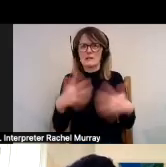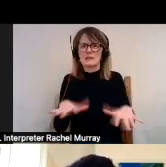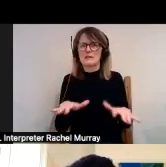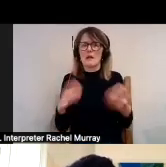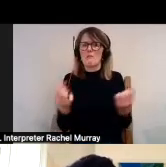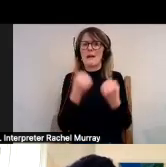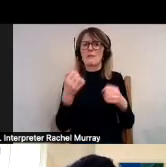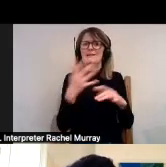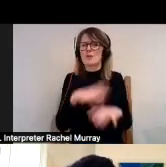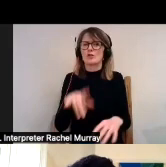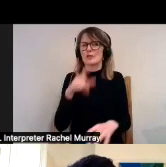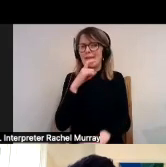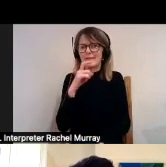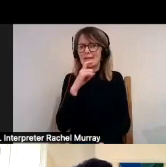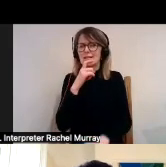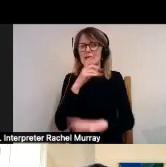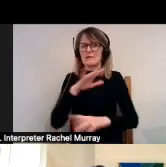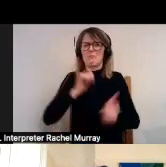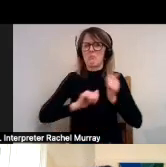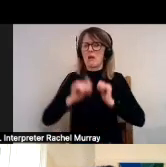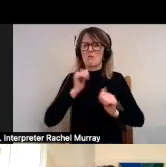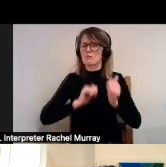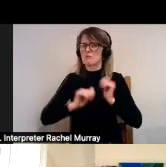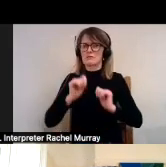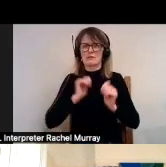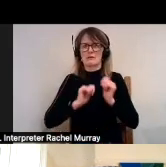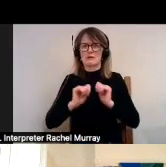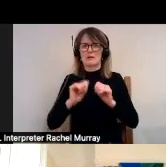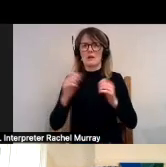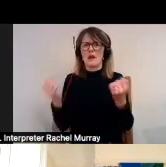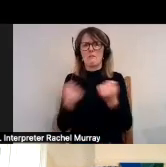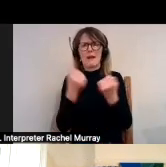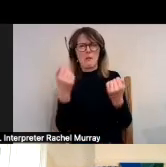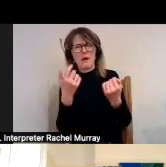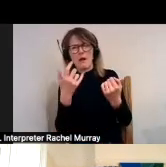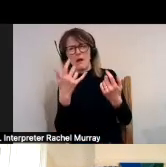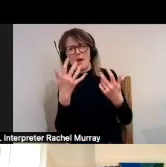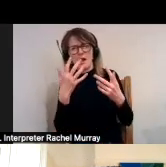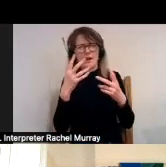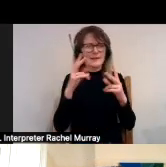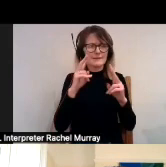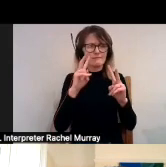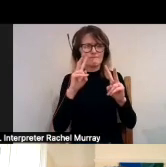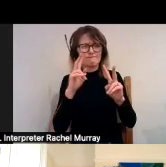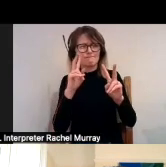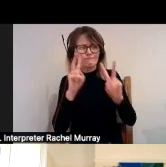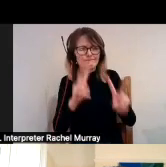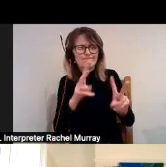not proud. Power is attentive to the power in others, because this is how we see